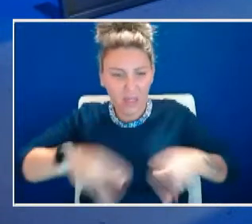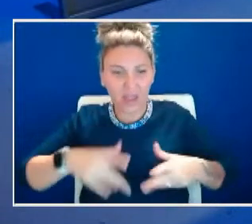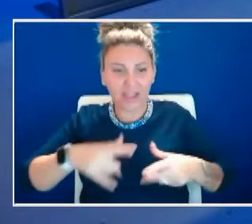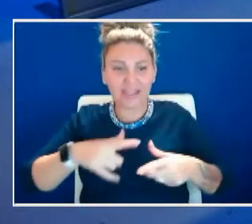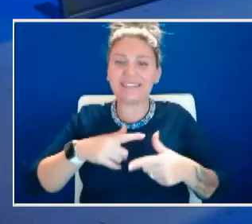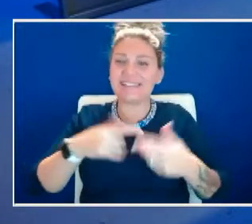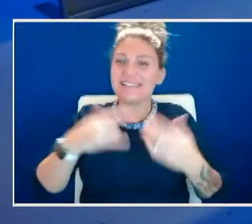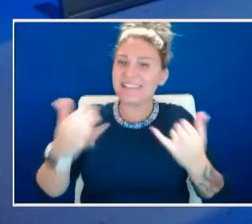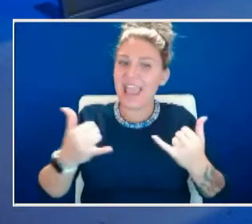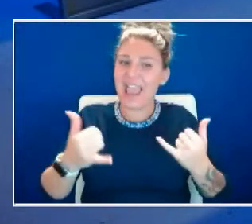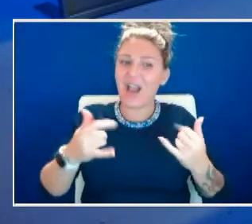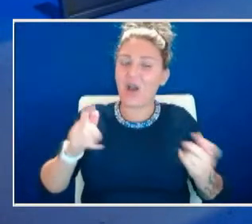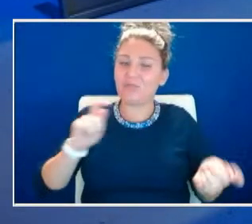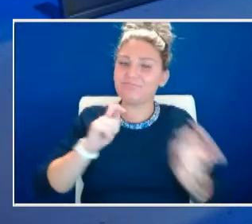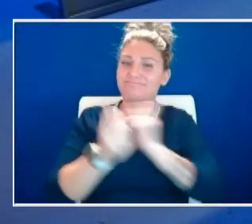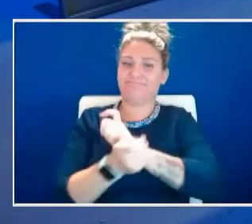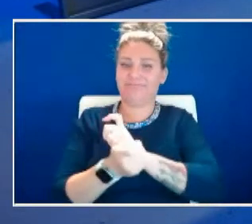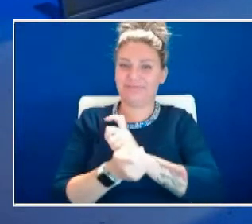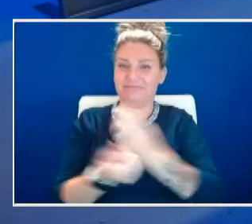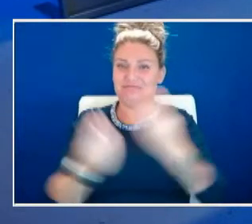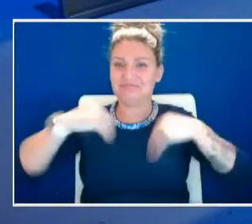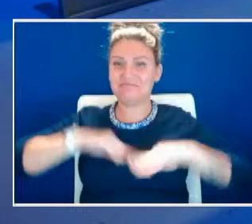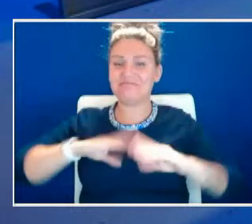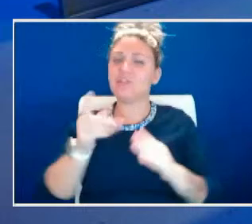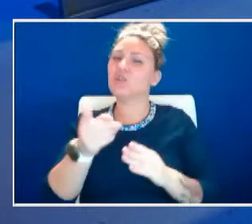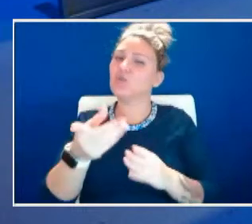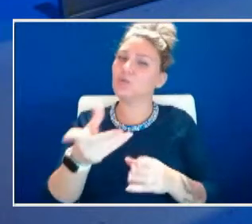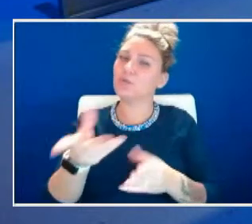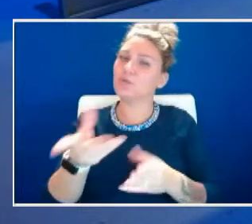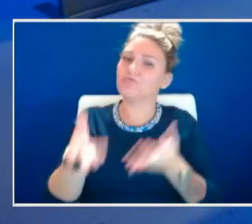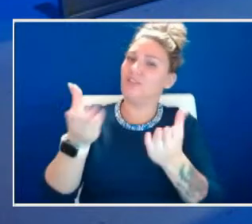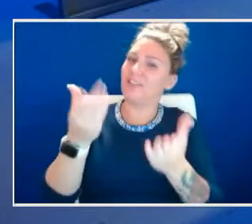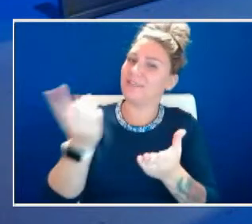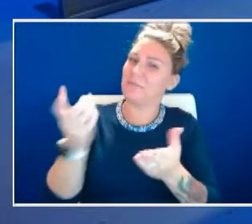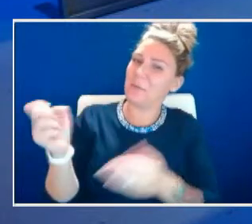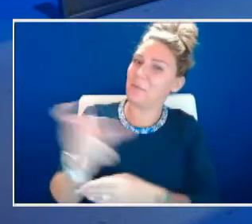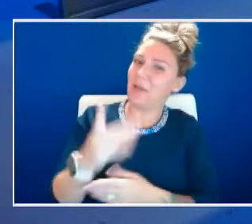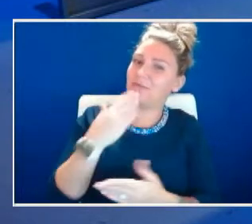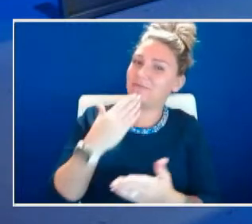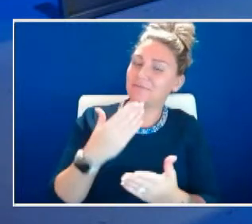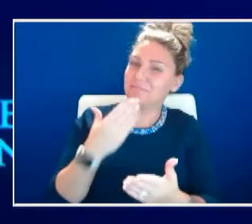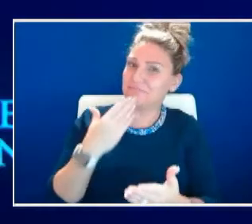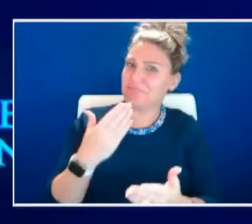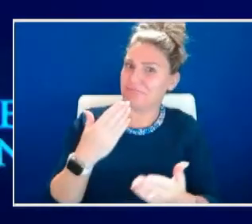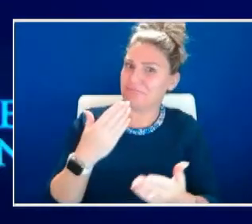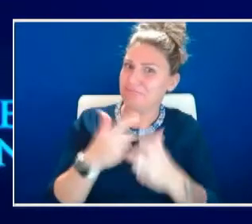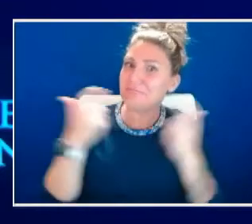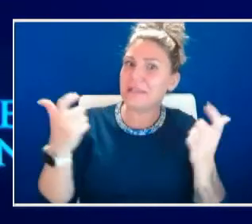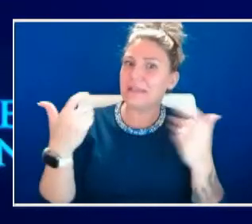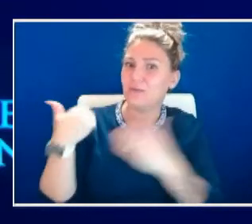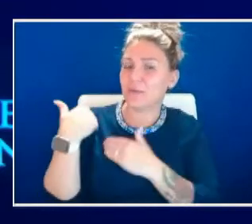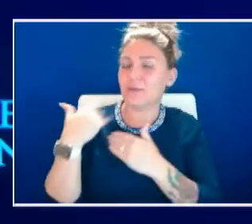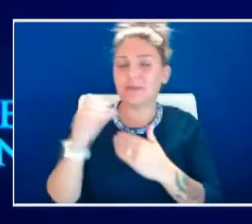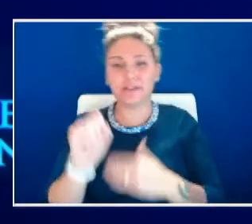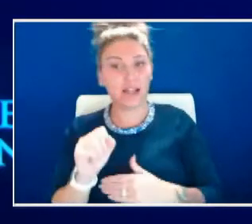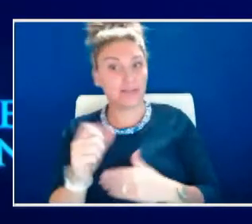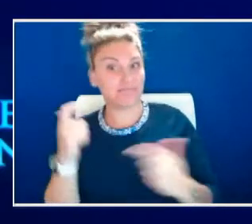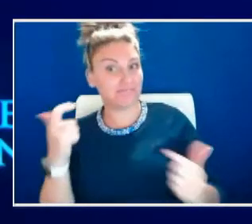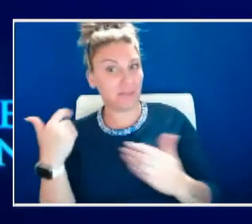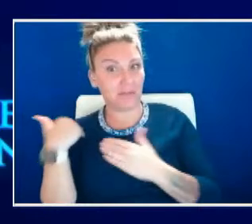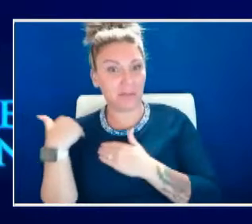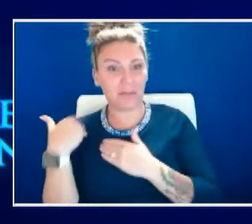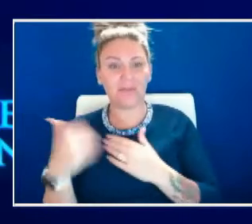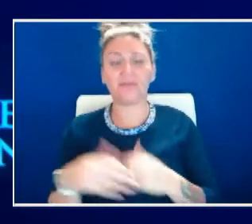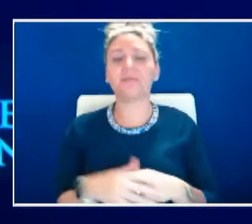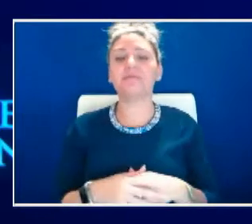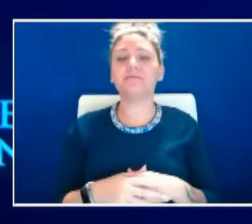where you're giving someone something back. Right. That's a big responsibility. Yes, it's a huge responsibility, and it's a great way to